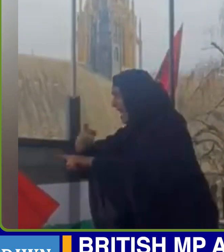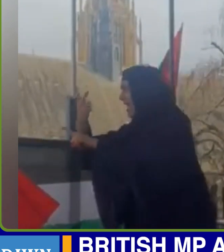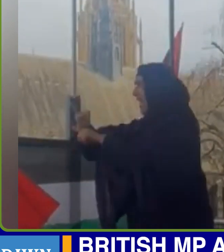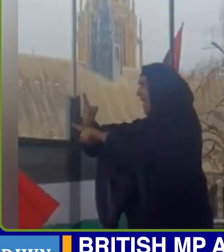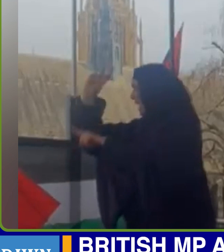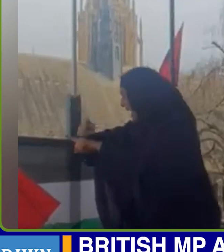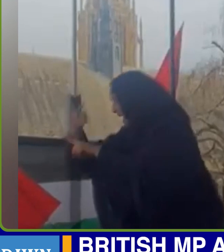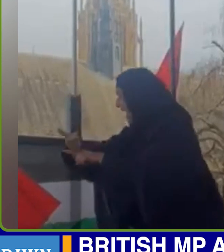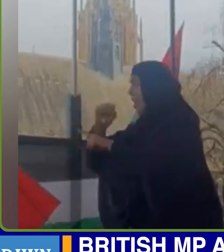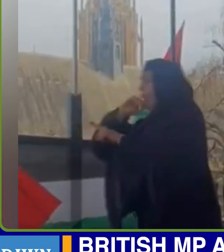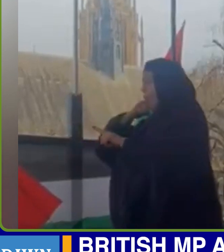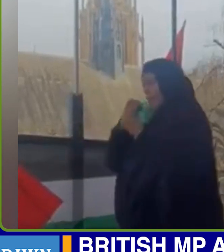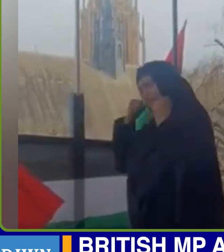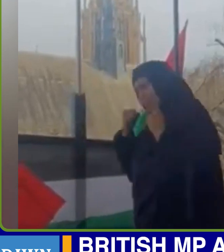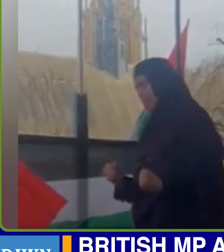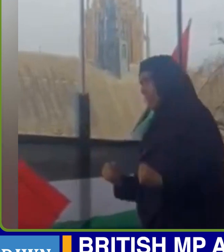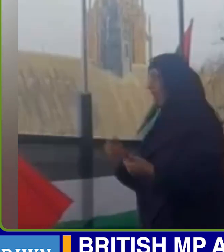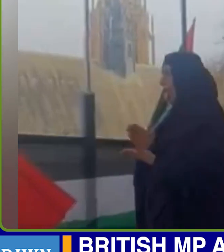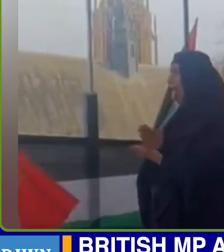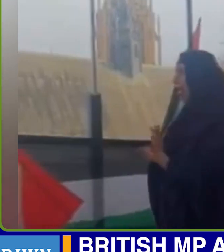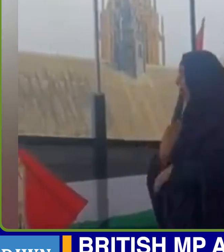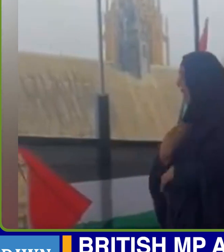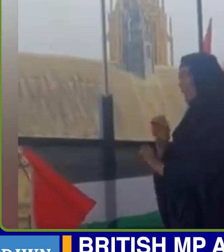without any hesitation against the